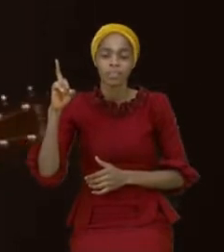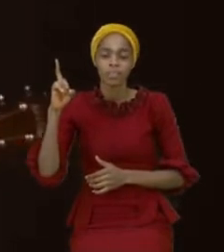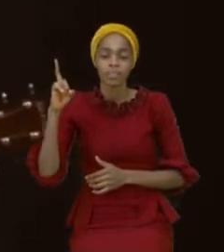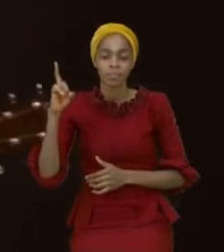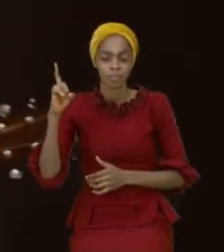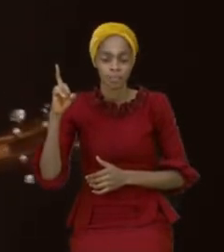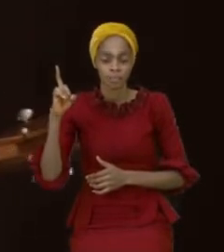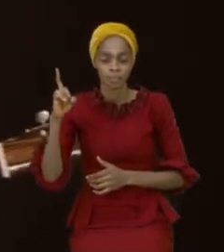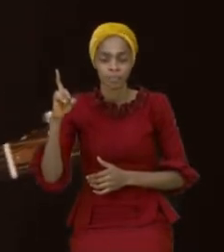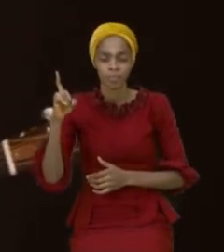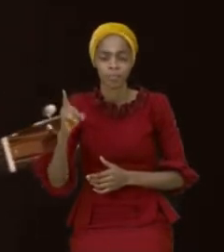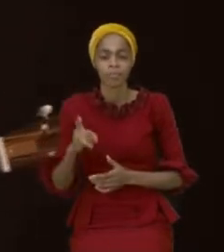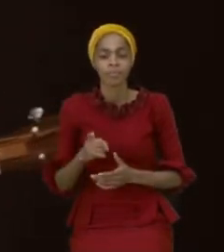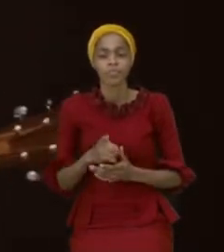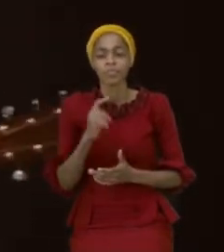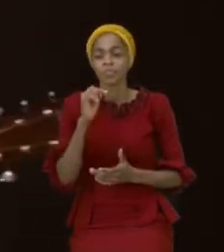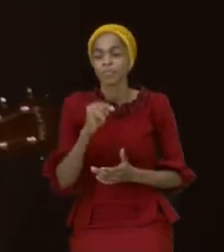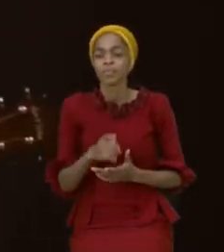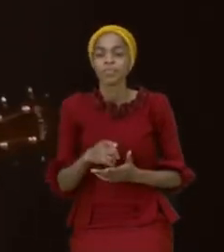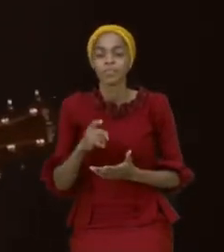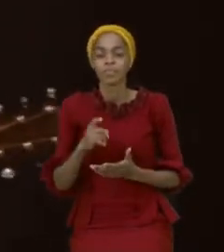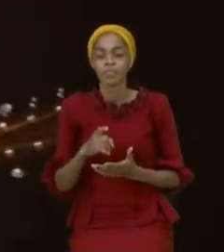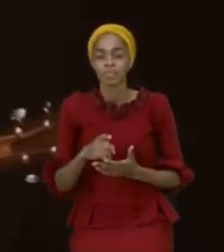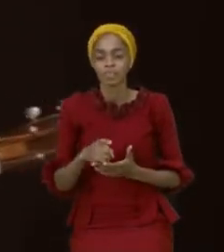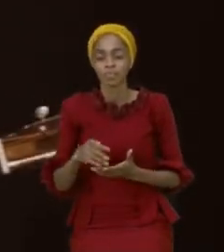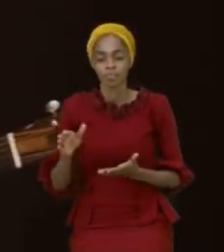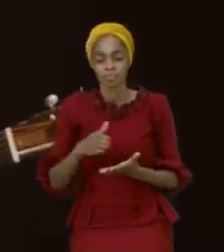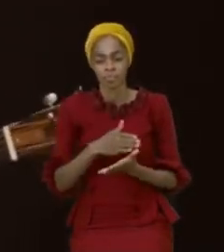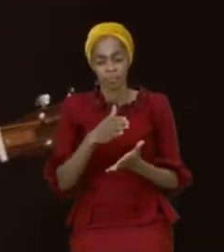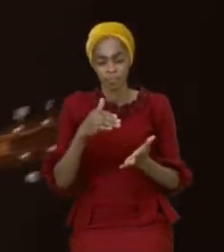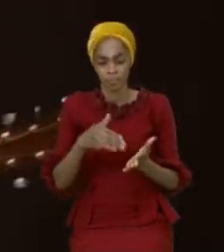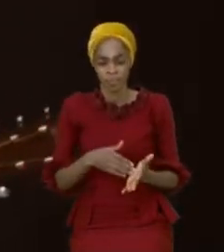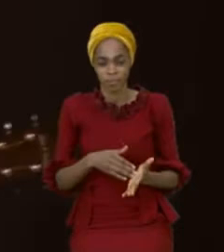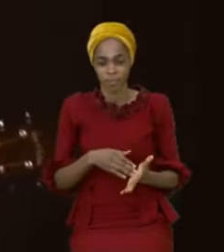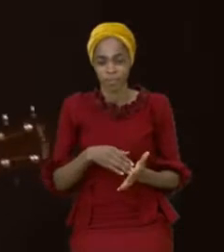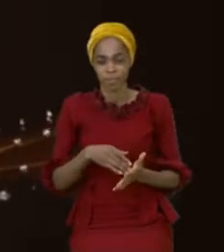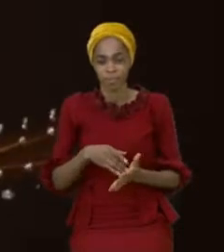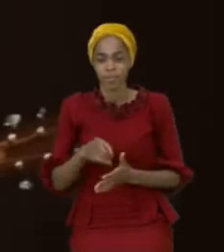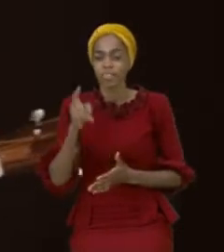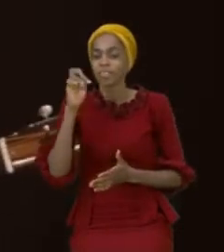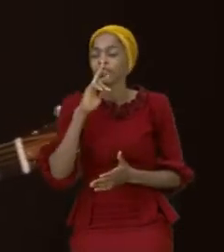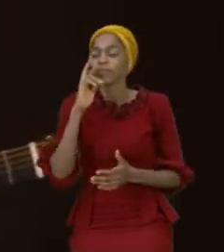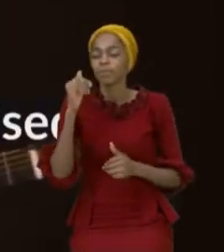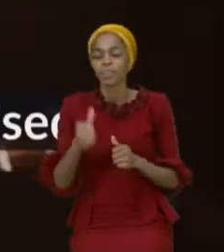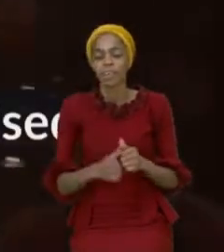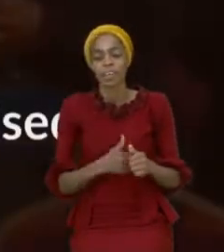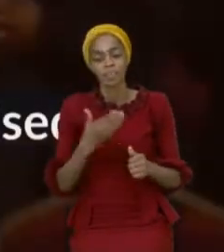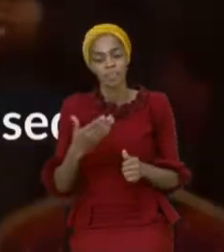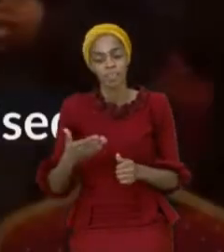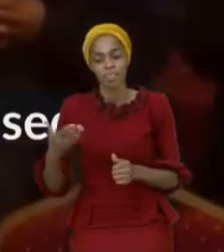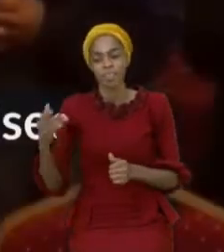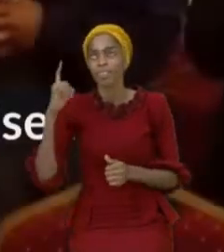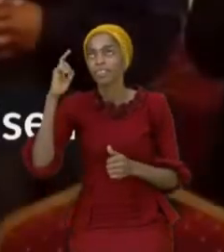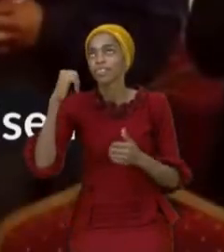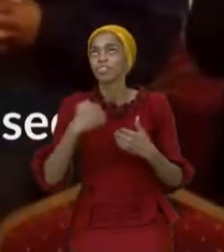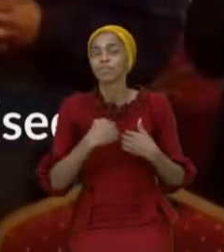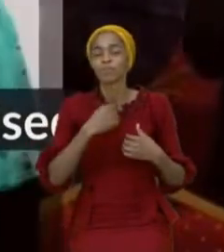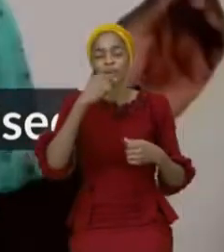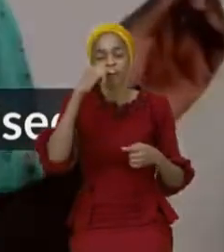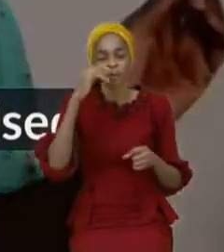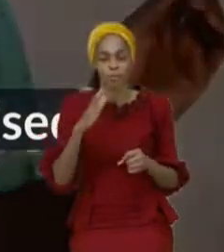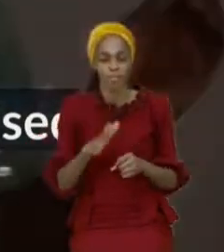Let's sing that again, everyone. You're everything you promised. It's so good. You are everything